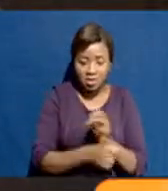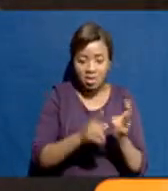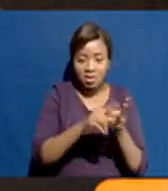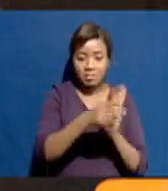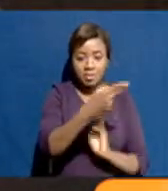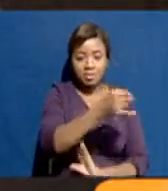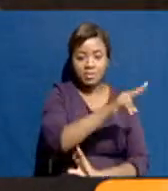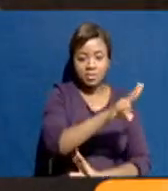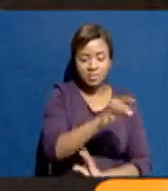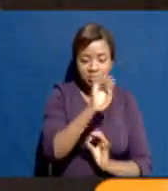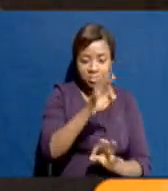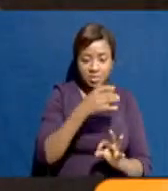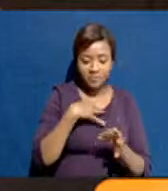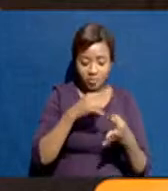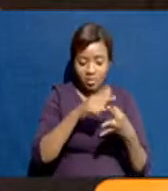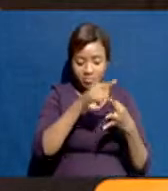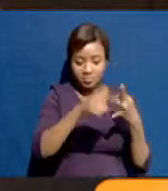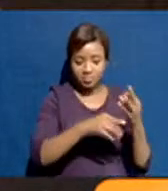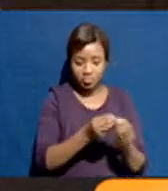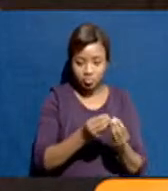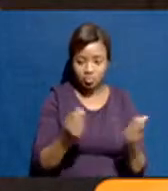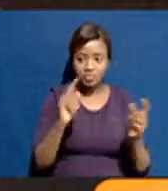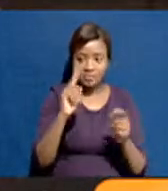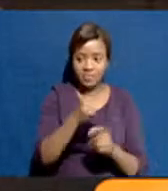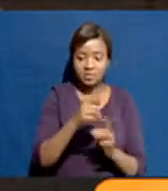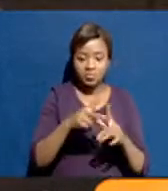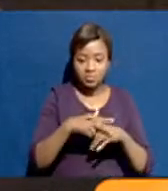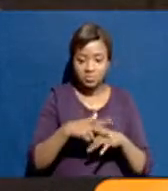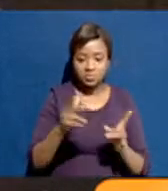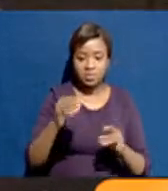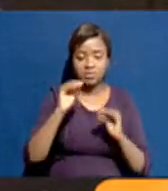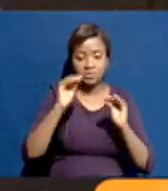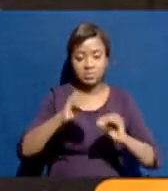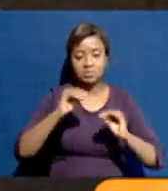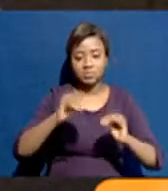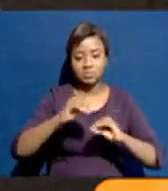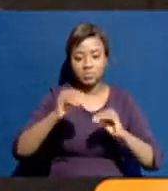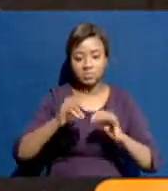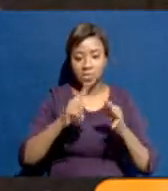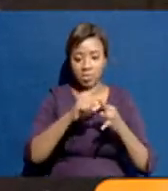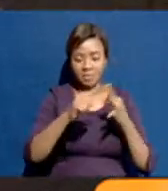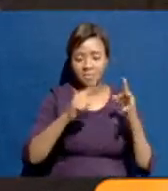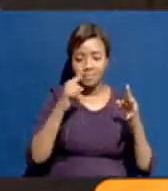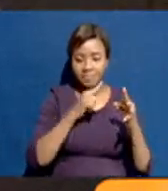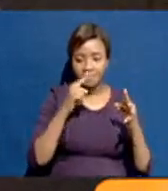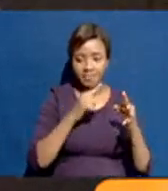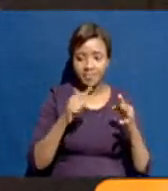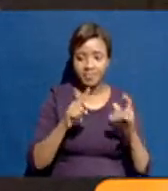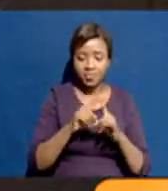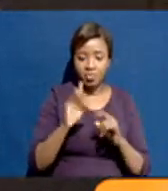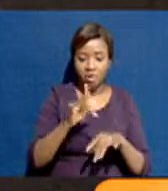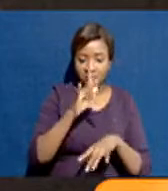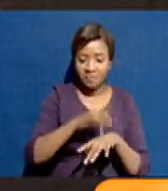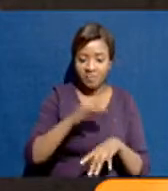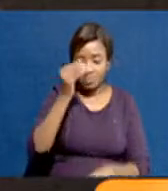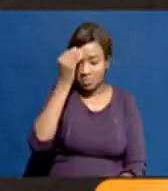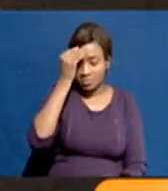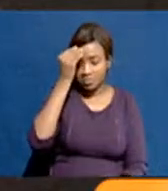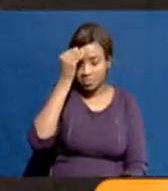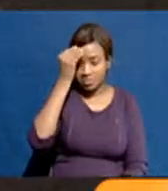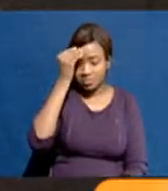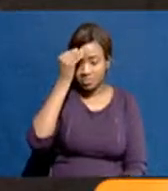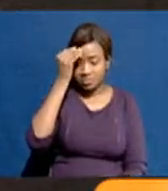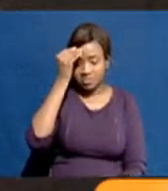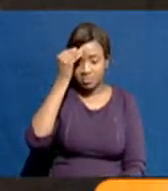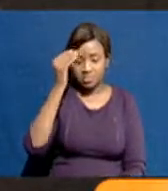to eliminate this threat from our child, we'll talk about the triple threat. And then also we see it as a threat to education for these same girls.